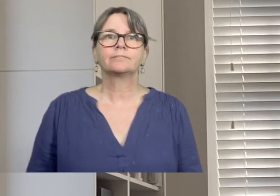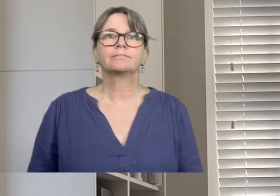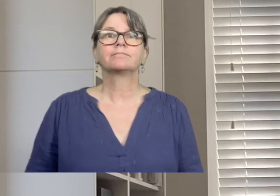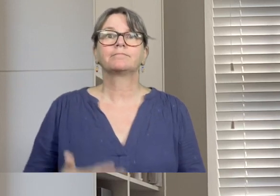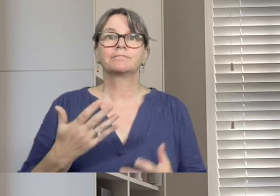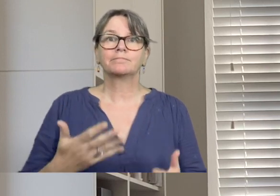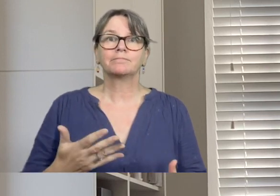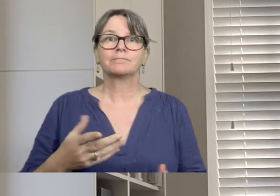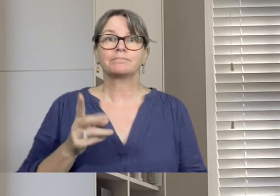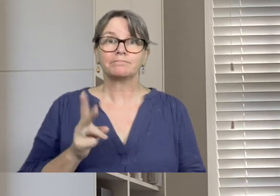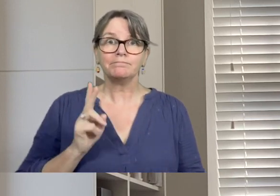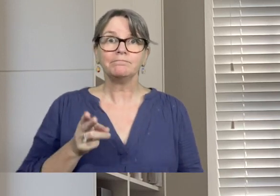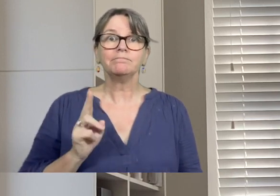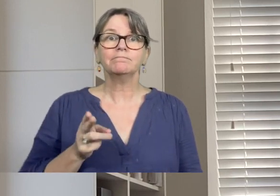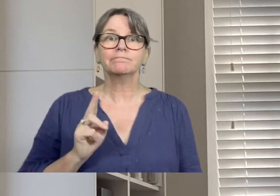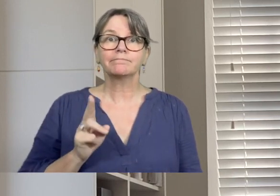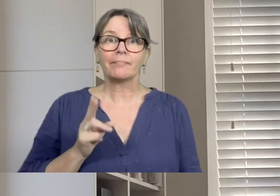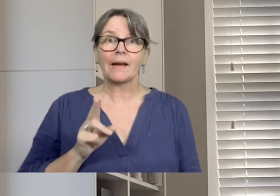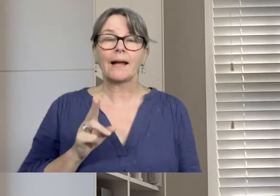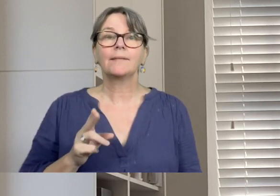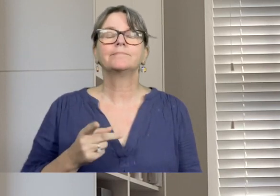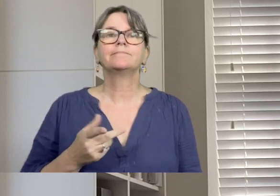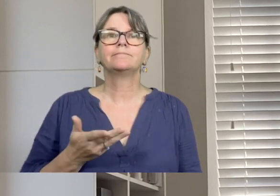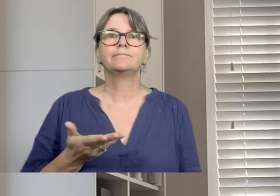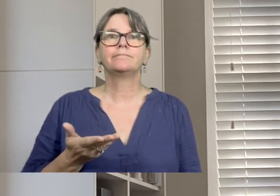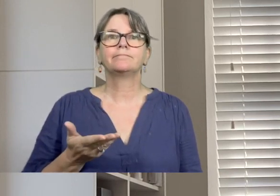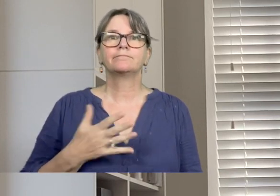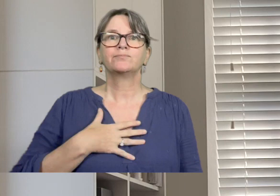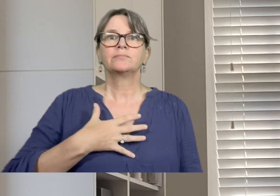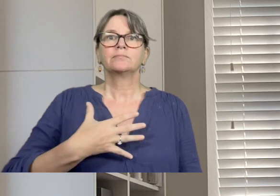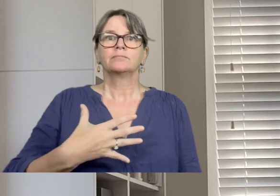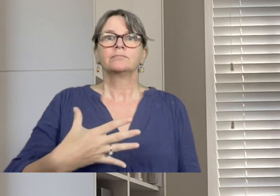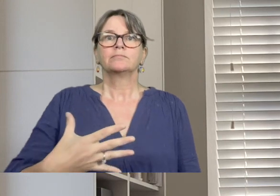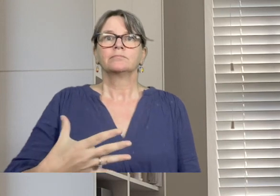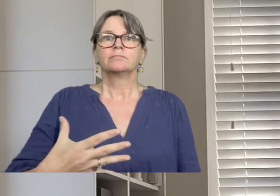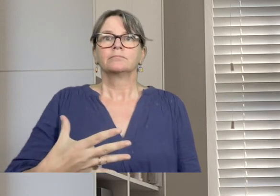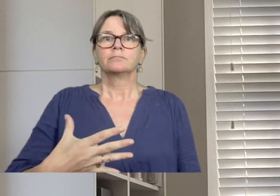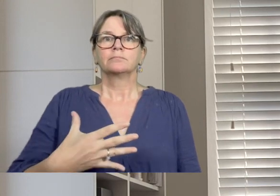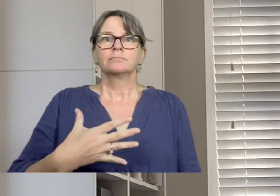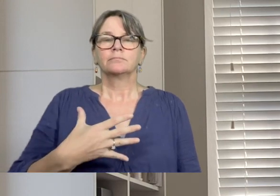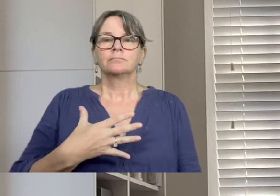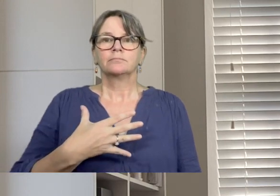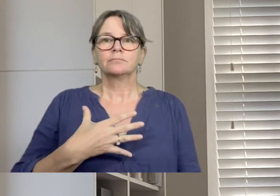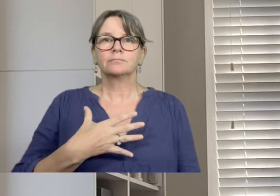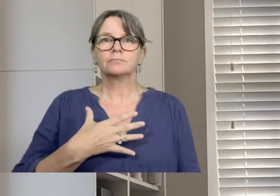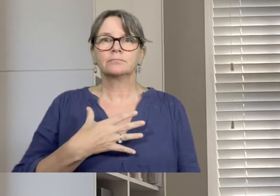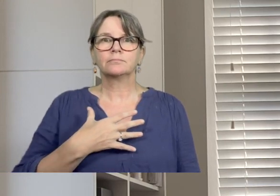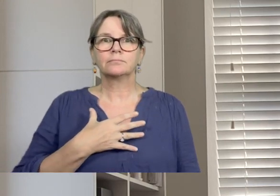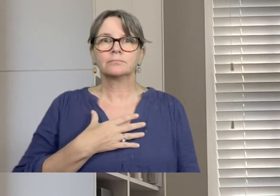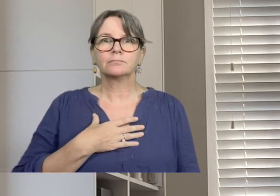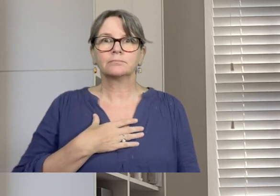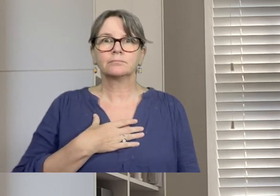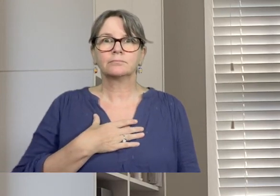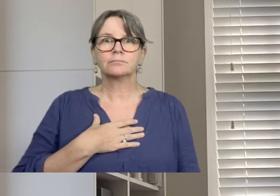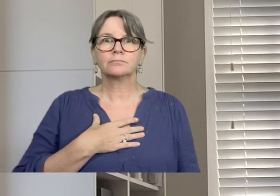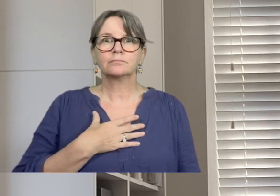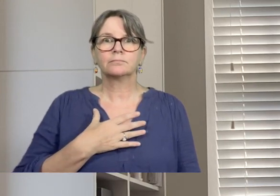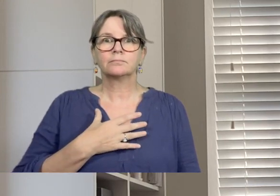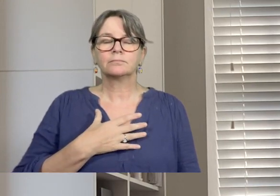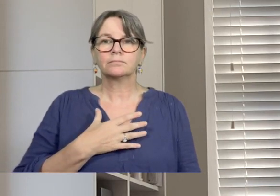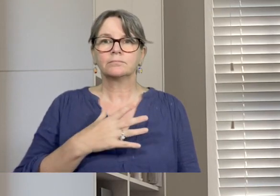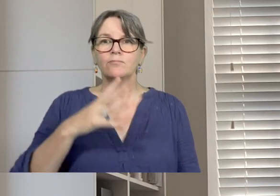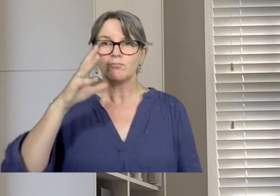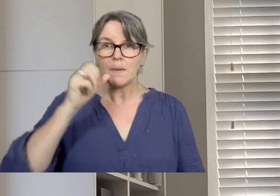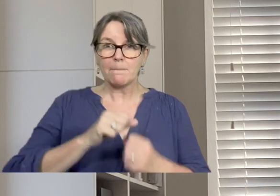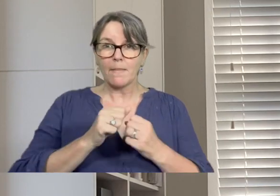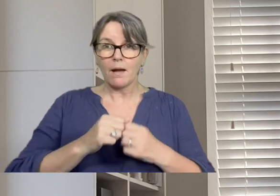arm. We're going to take a breath in. As we breathe out, extend away. Breath in and out.